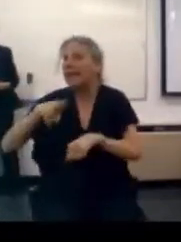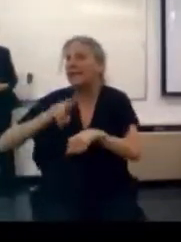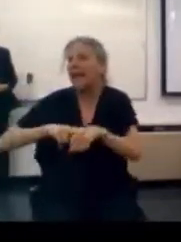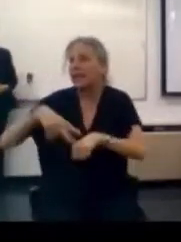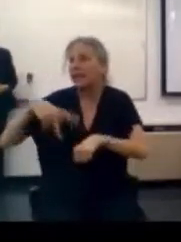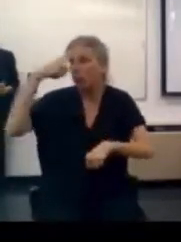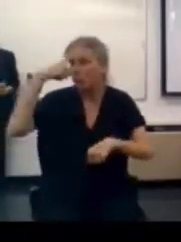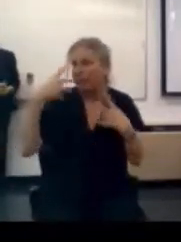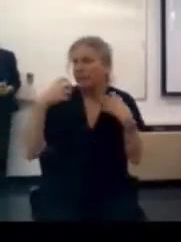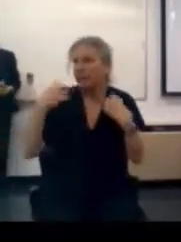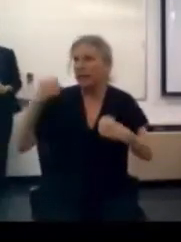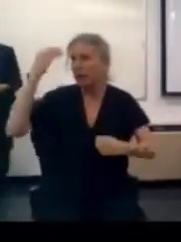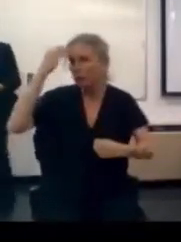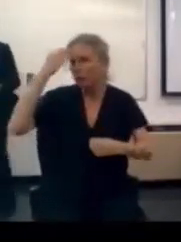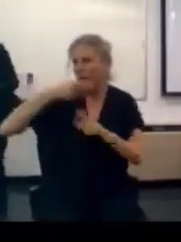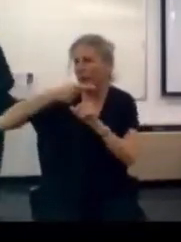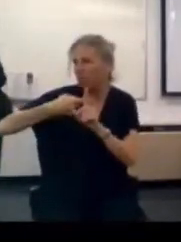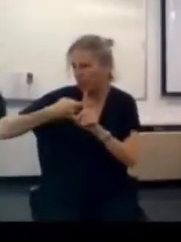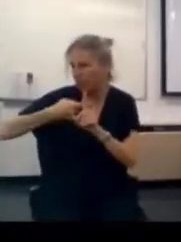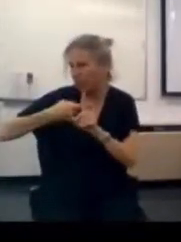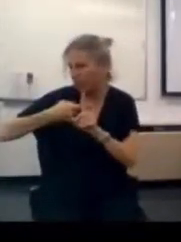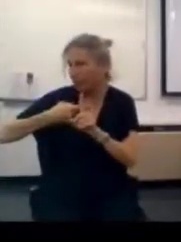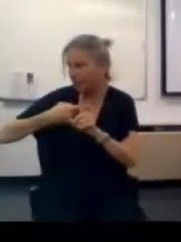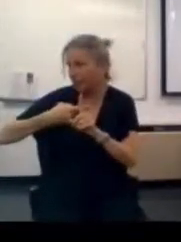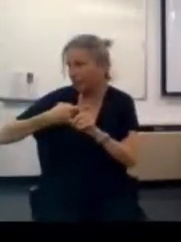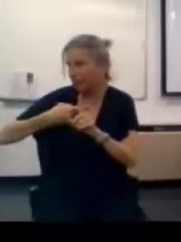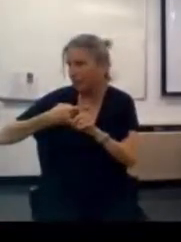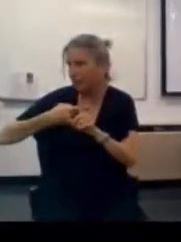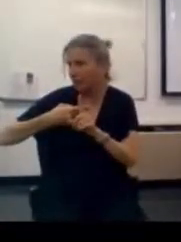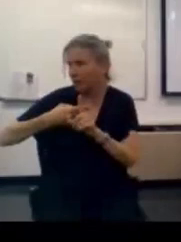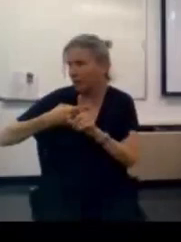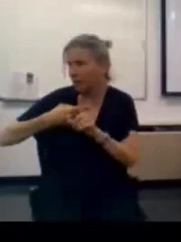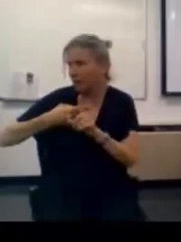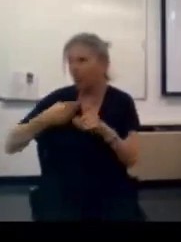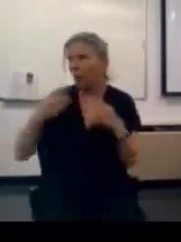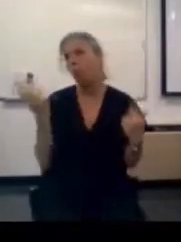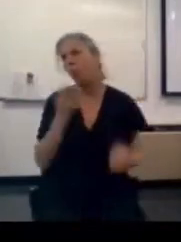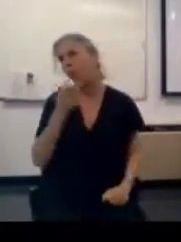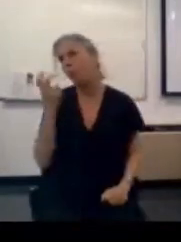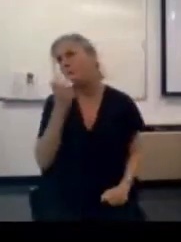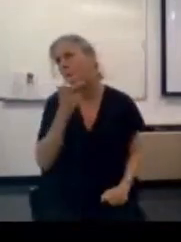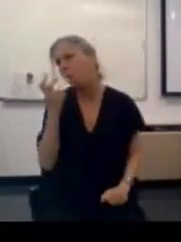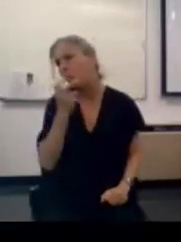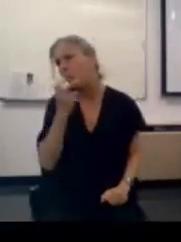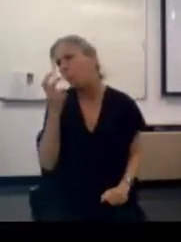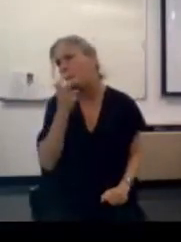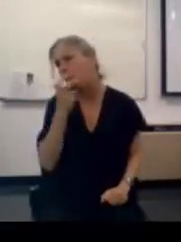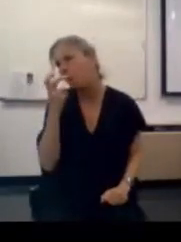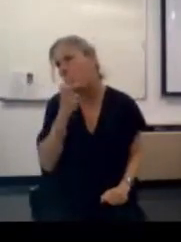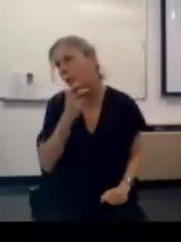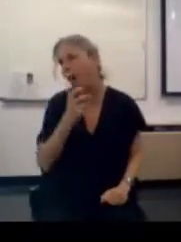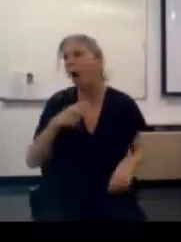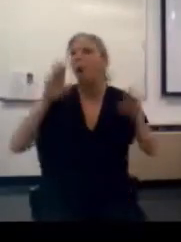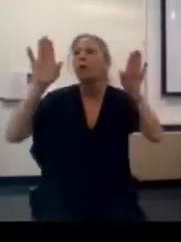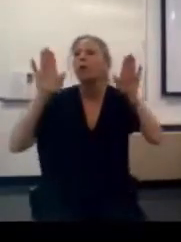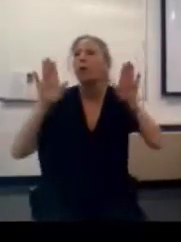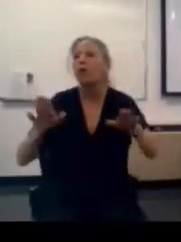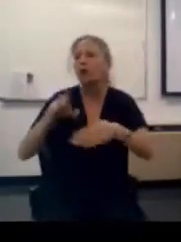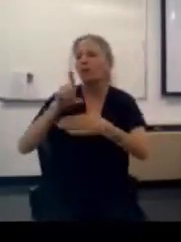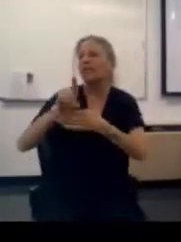highlight May's National Mental Health Awareness Month. Ajilsa, what a